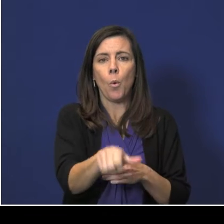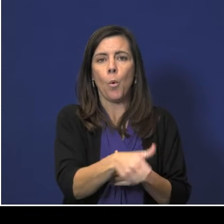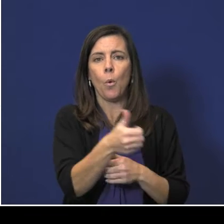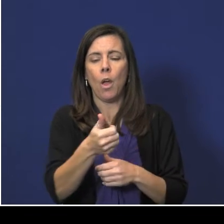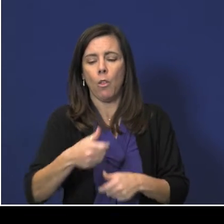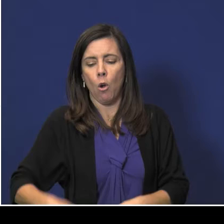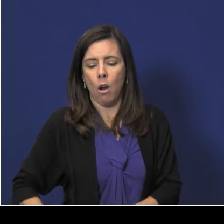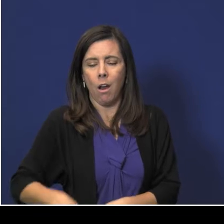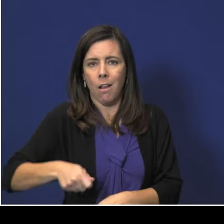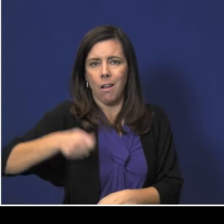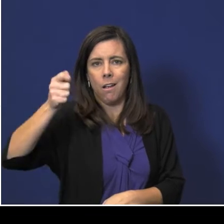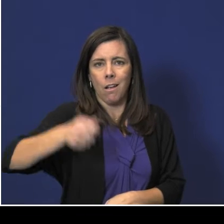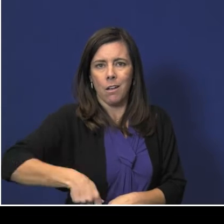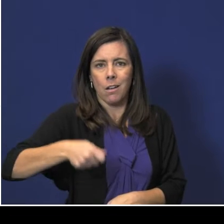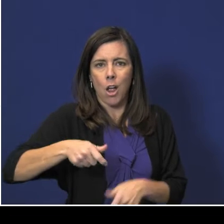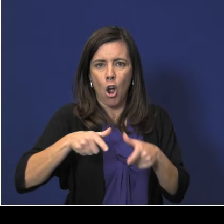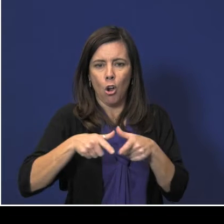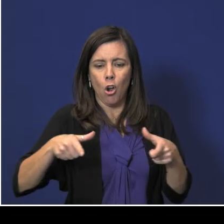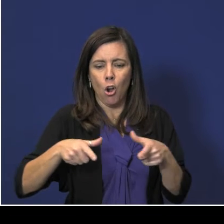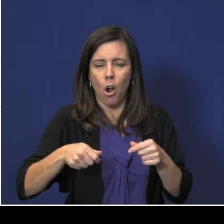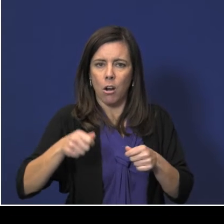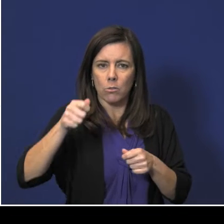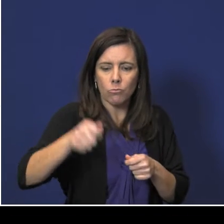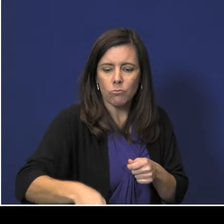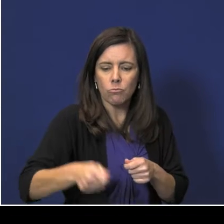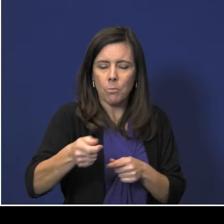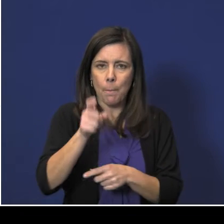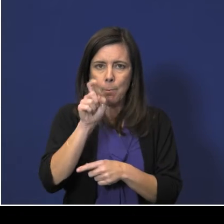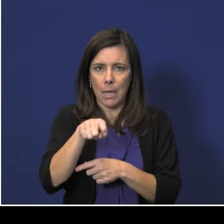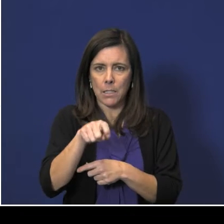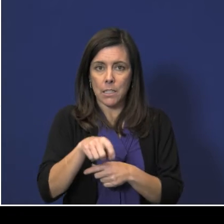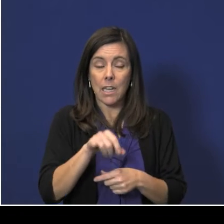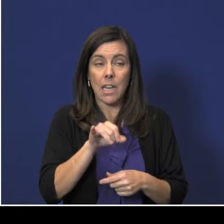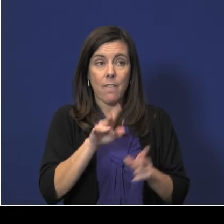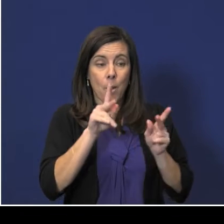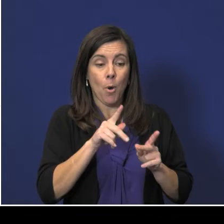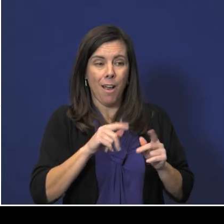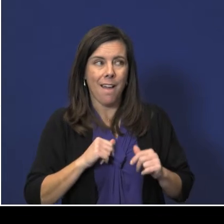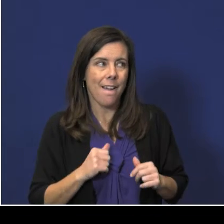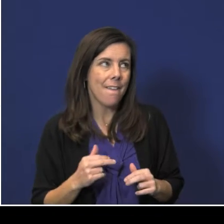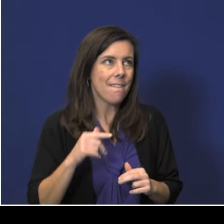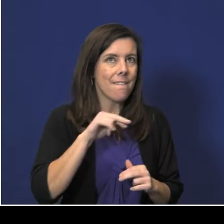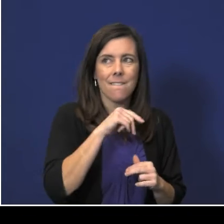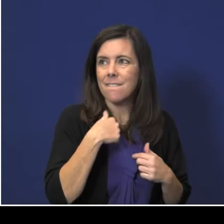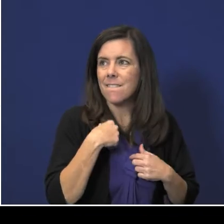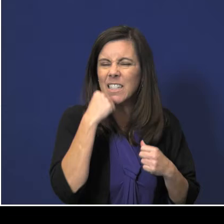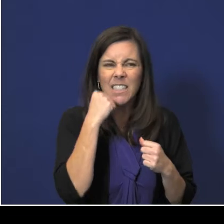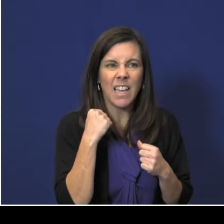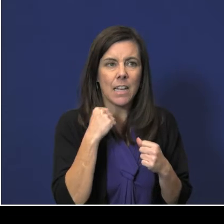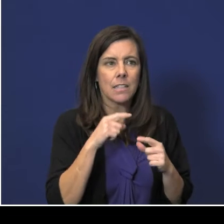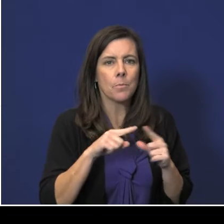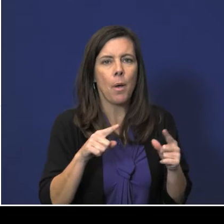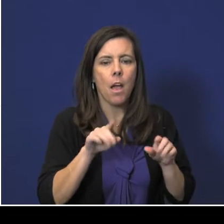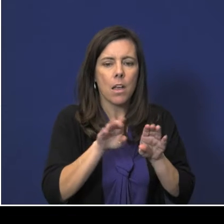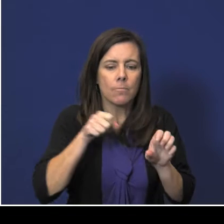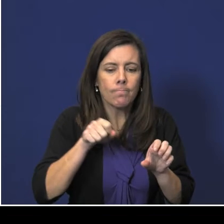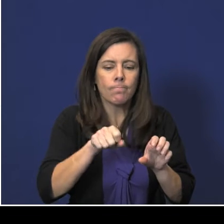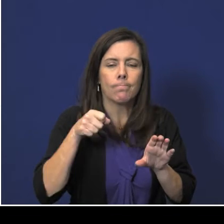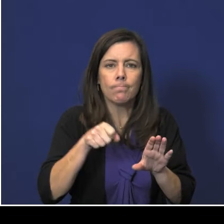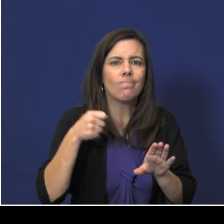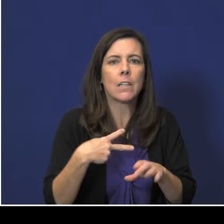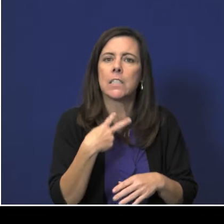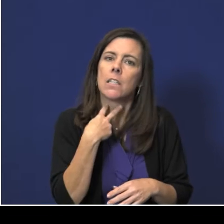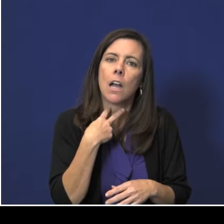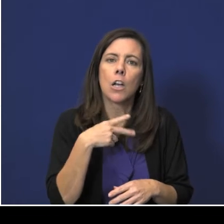some other security measures. So again, even if somebody will make it to one level or another, again, you're kind of trapped in the middle, especially you see here on